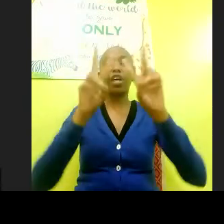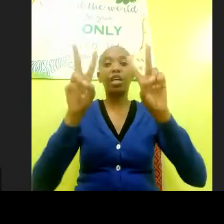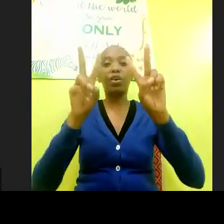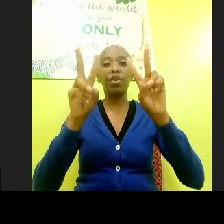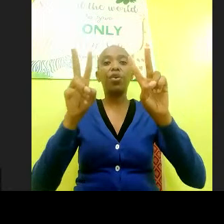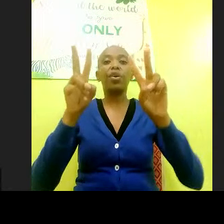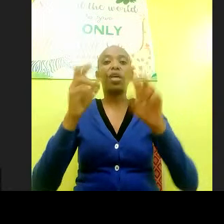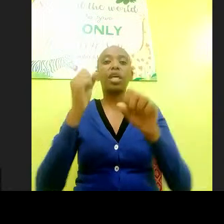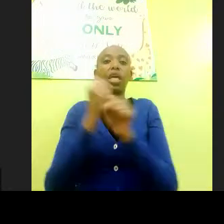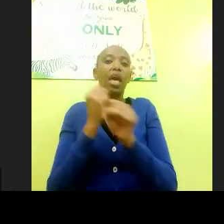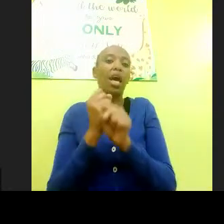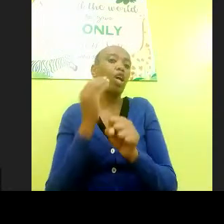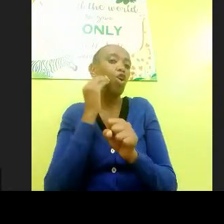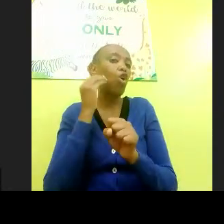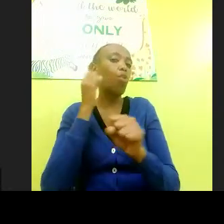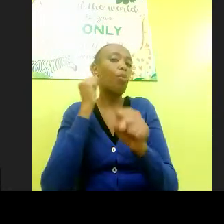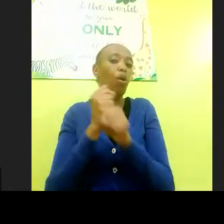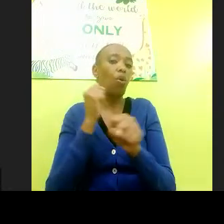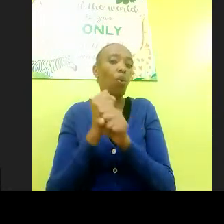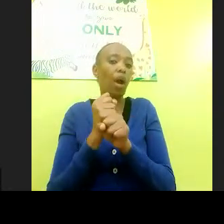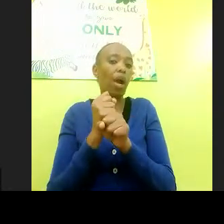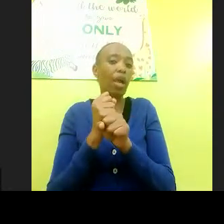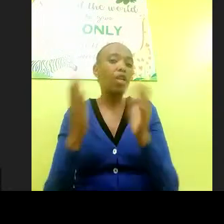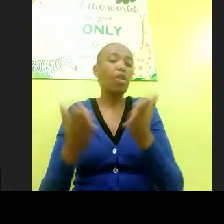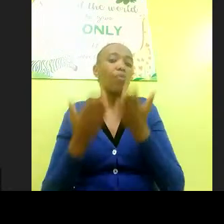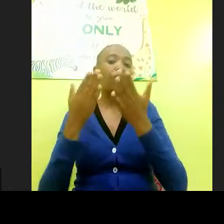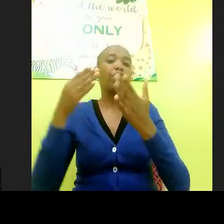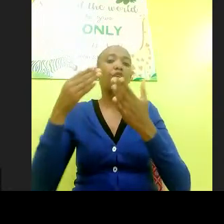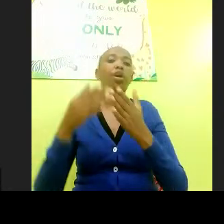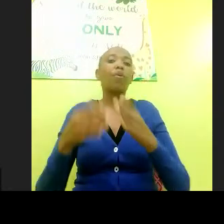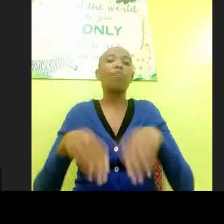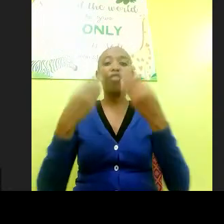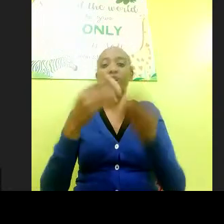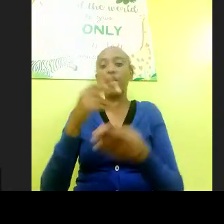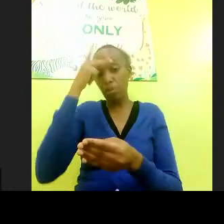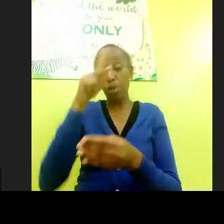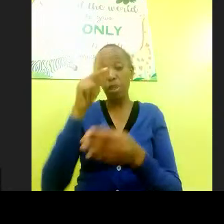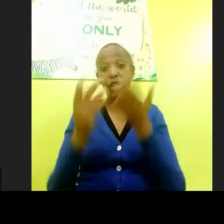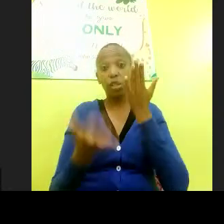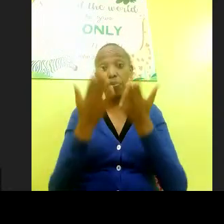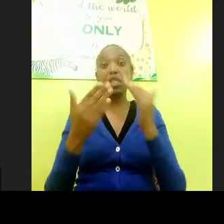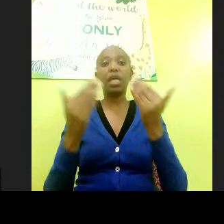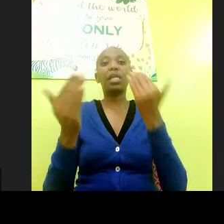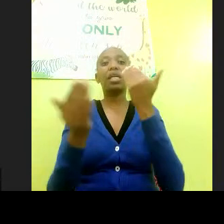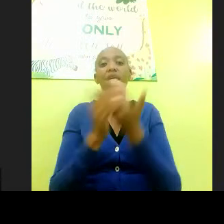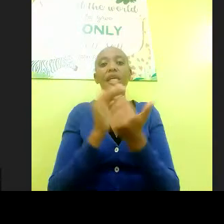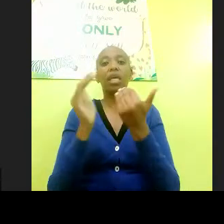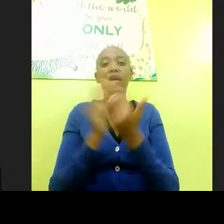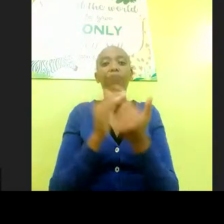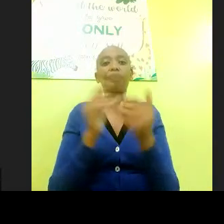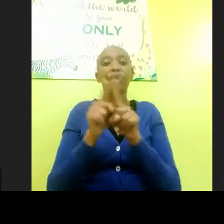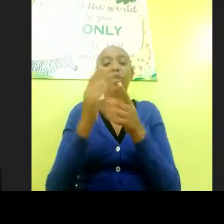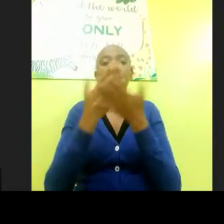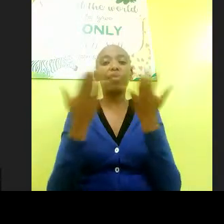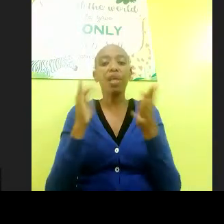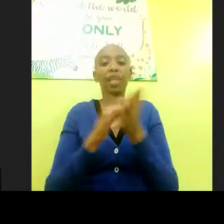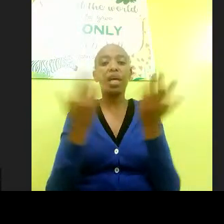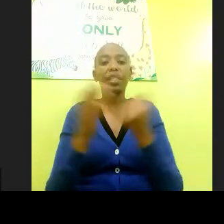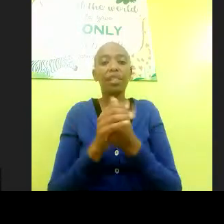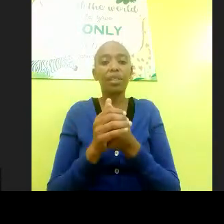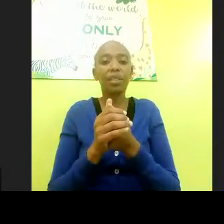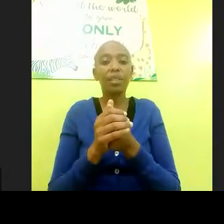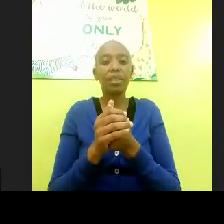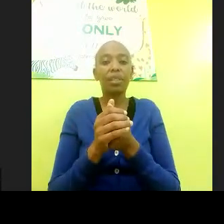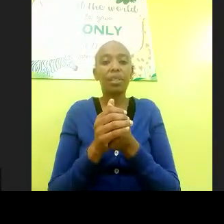domestic work through the provision of public policies. So measuring care is something that